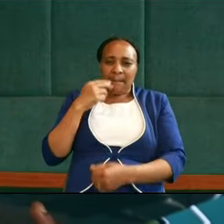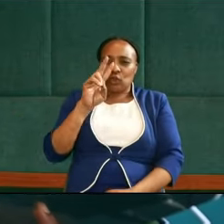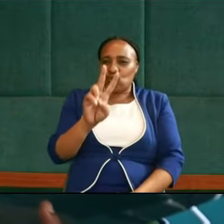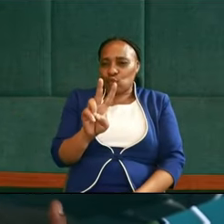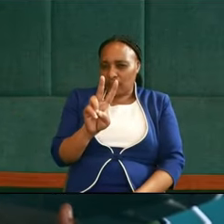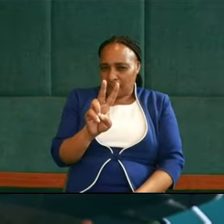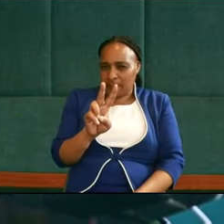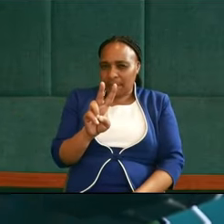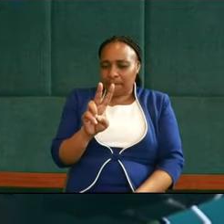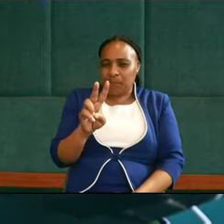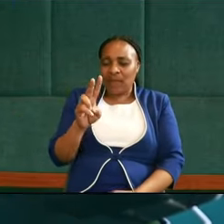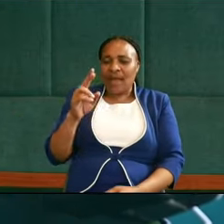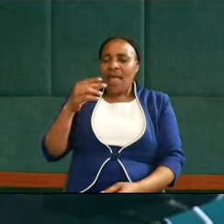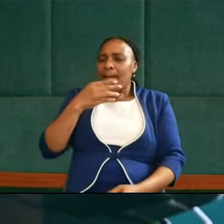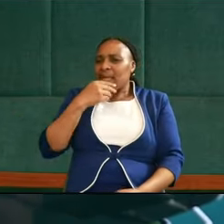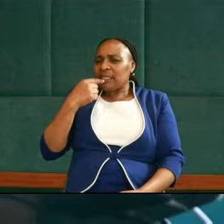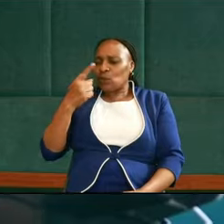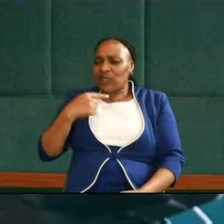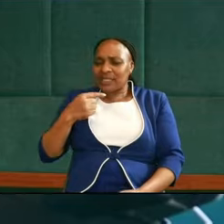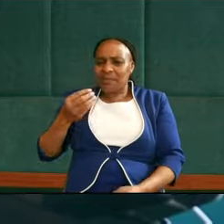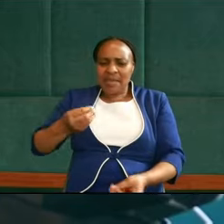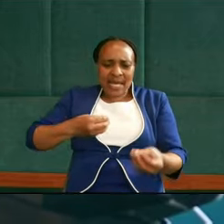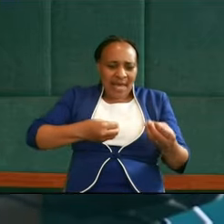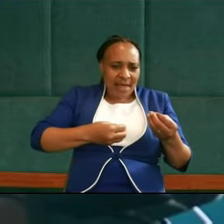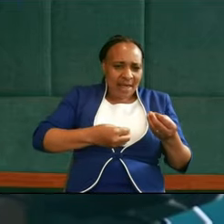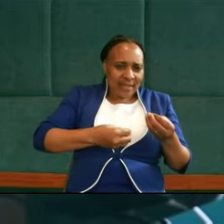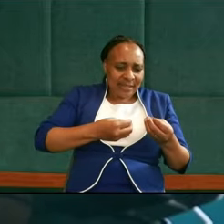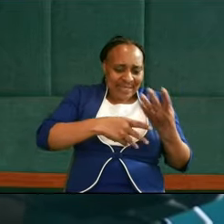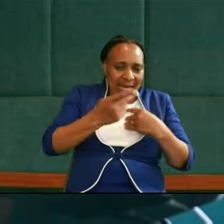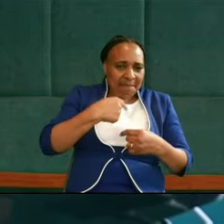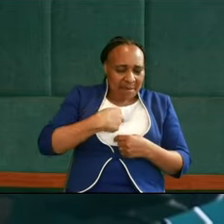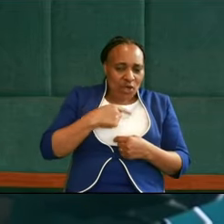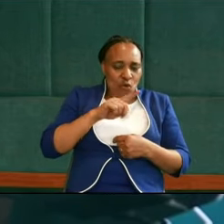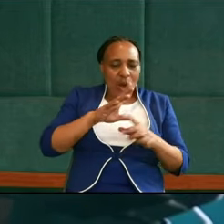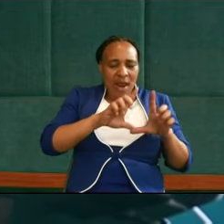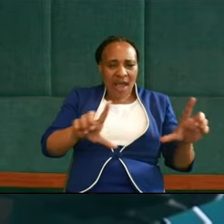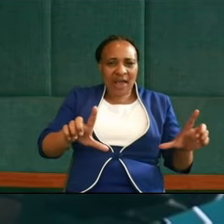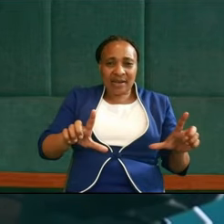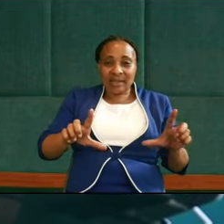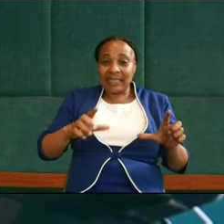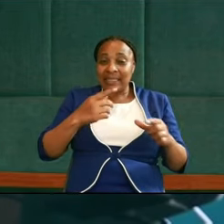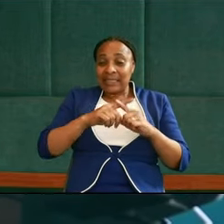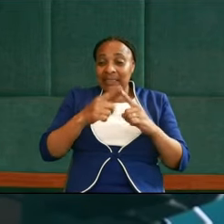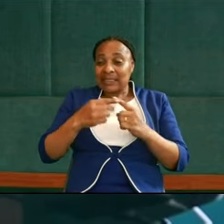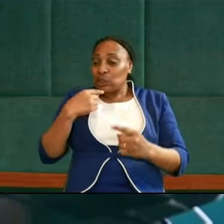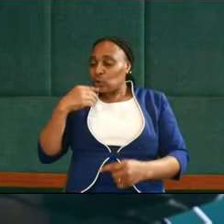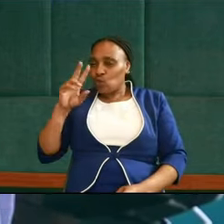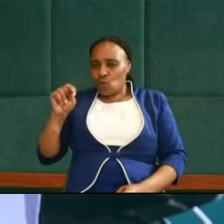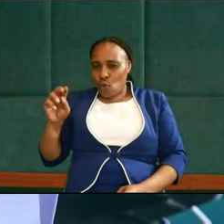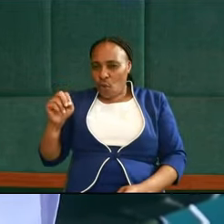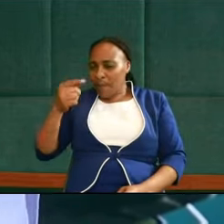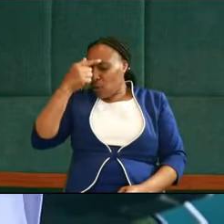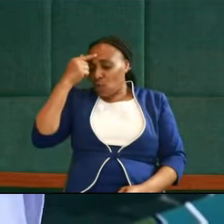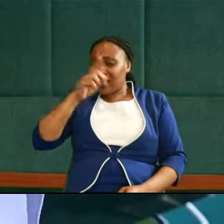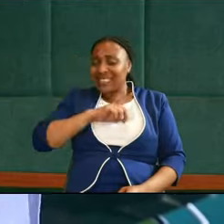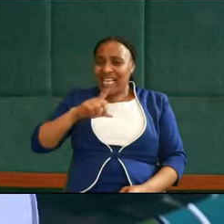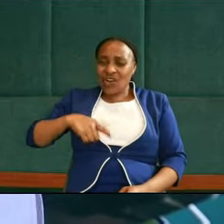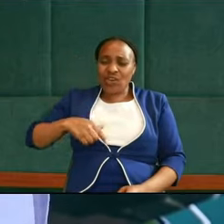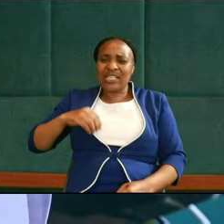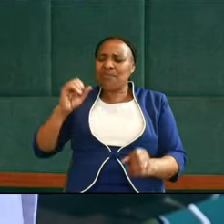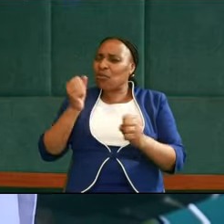Ahab spoke to him. He says, give me your vineyard. He says, I will not. Then he said, the Lord forbid me. It's